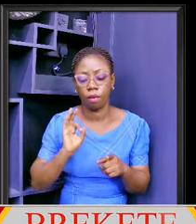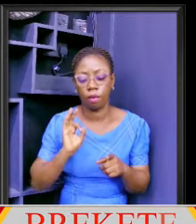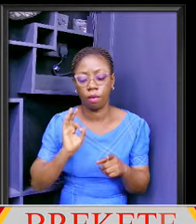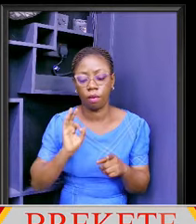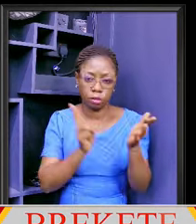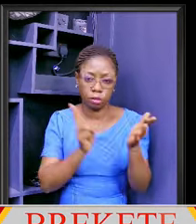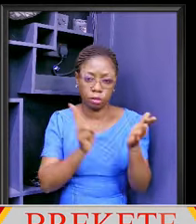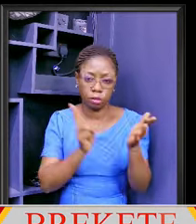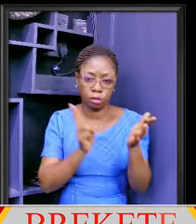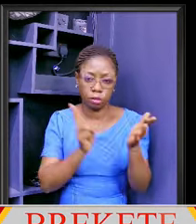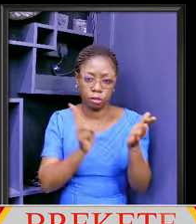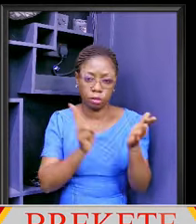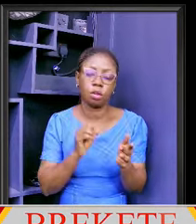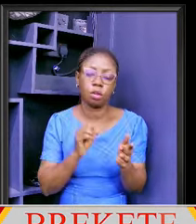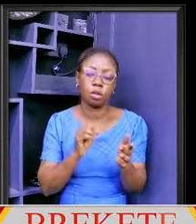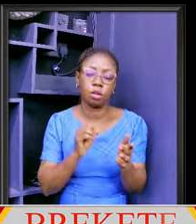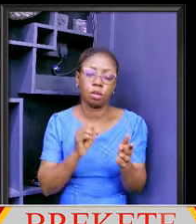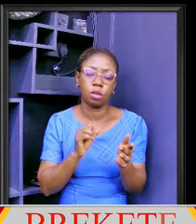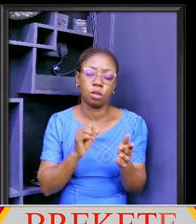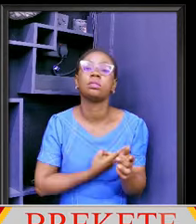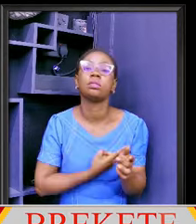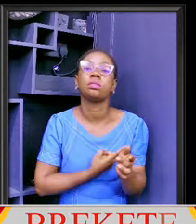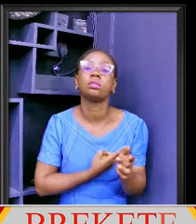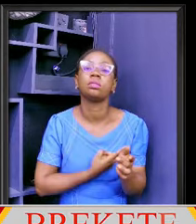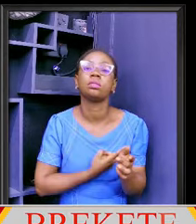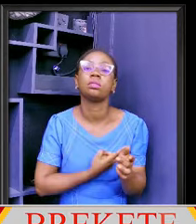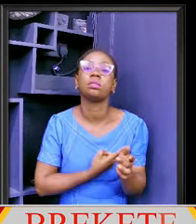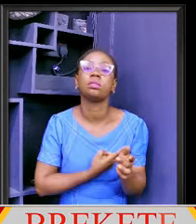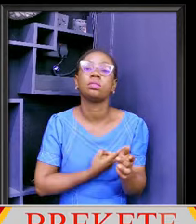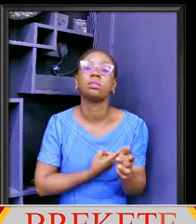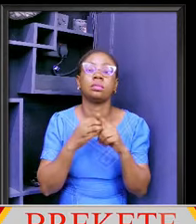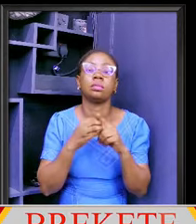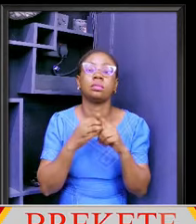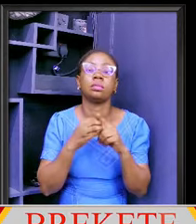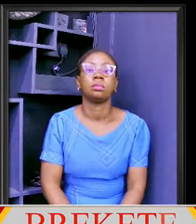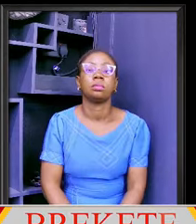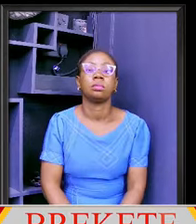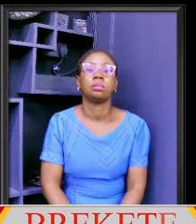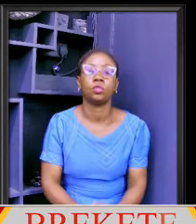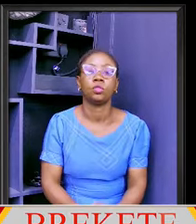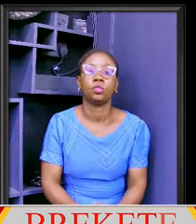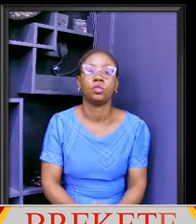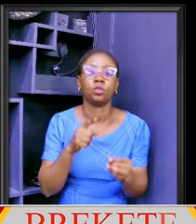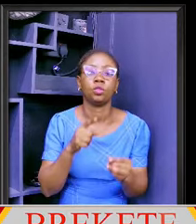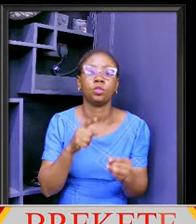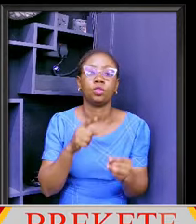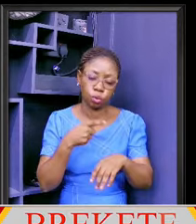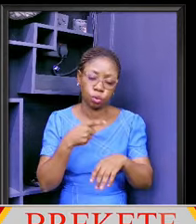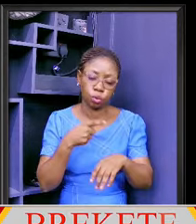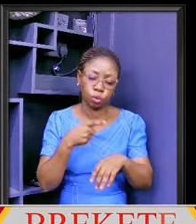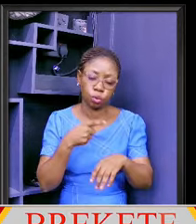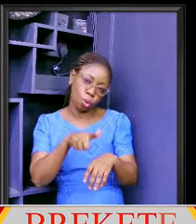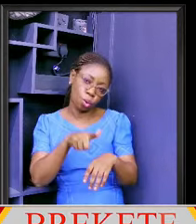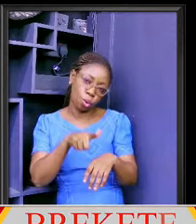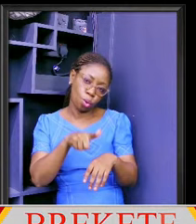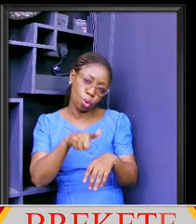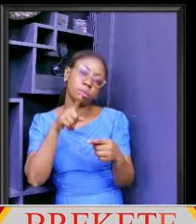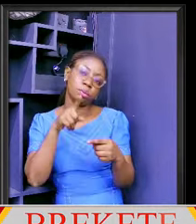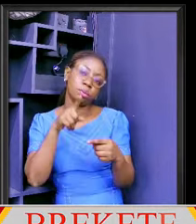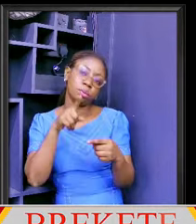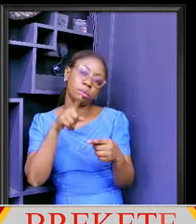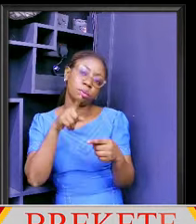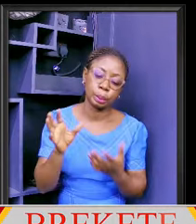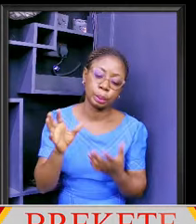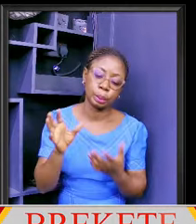All of them? All of us. Okay, thank you very much, sir. Thank you, sir. So, now your turn is reached where matter can scatter